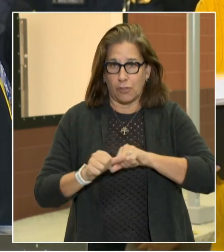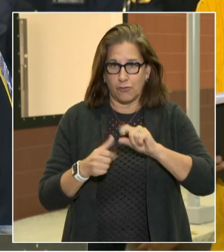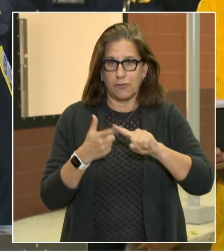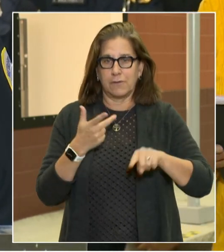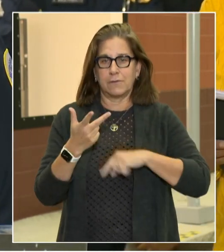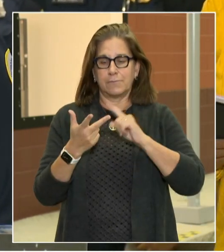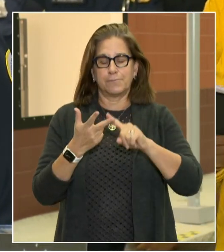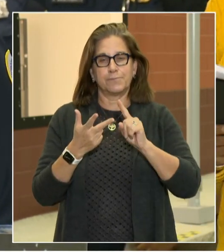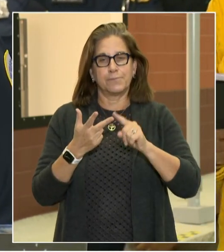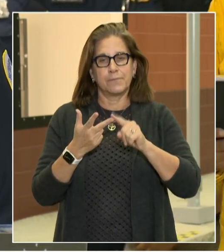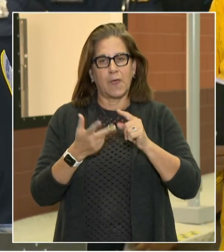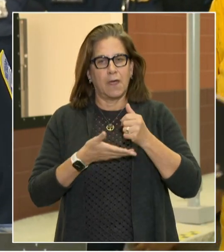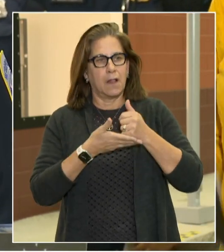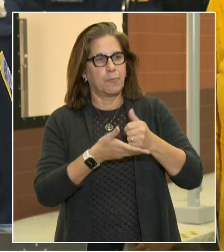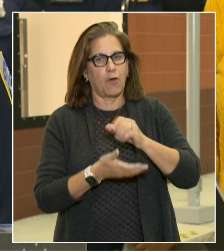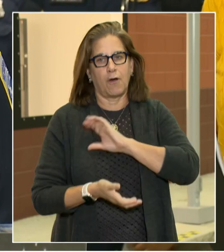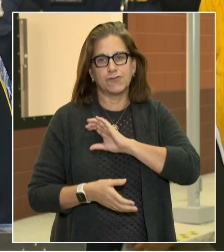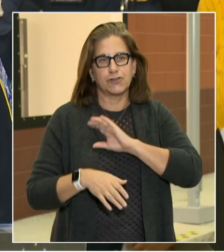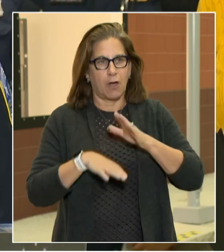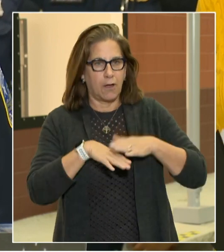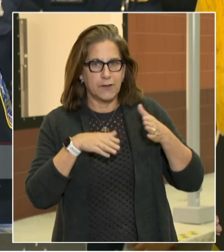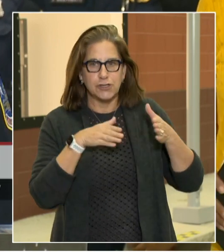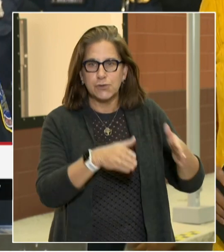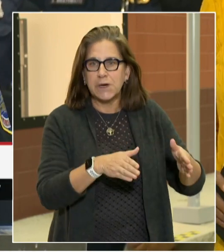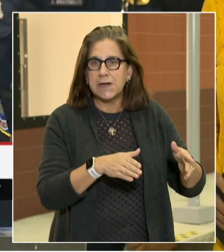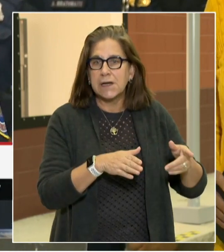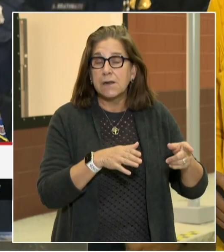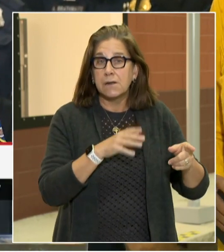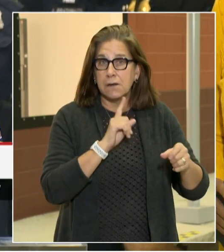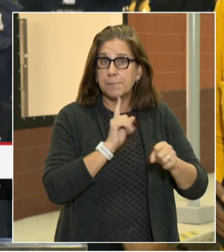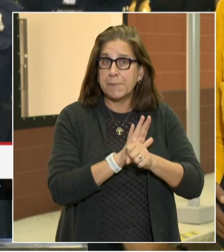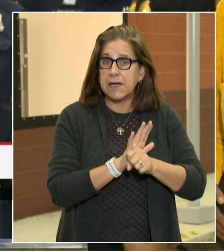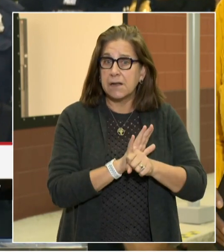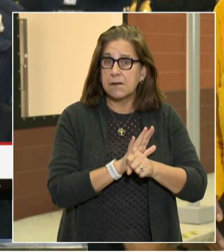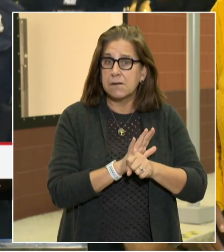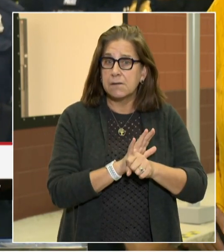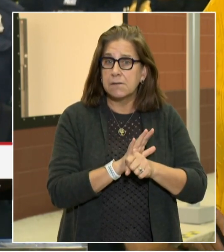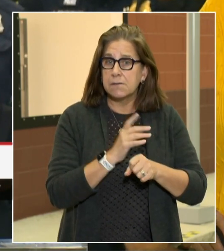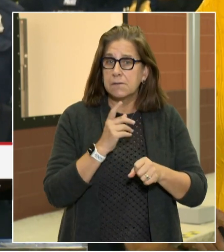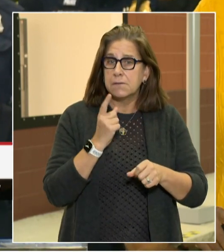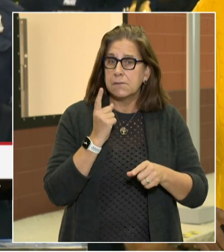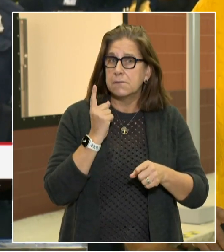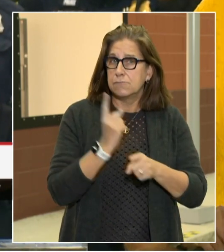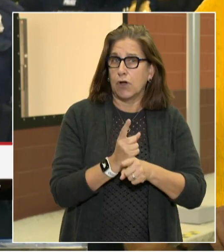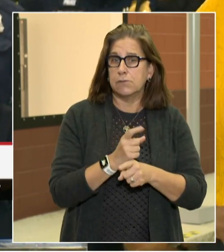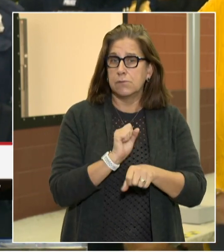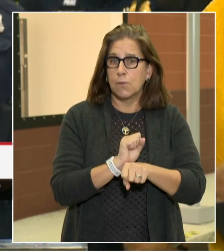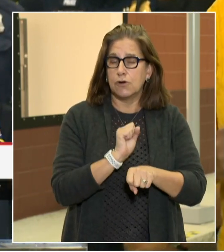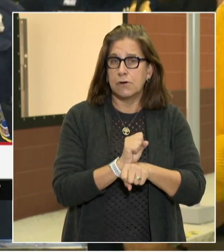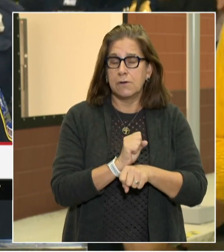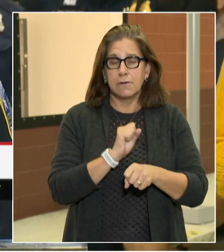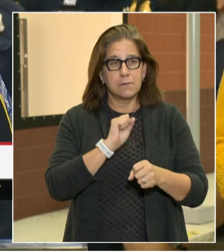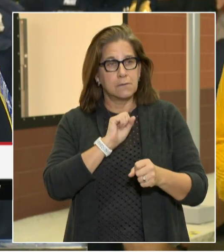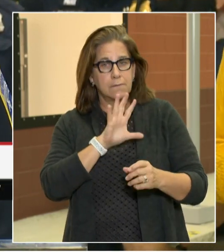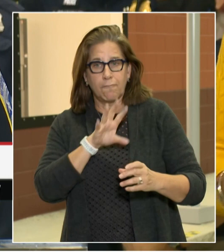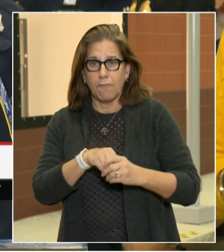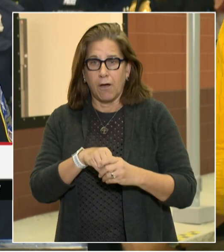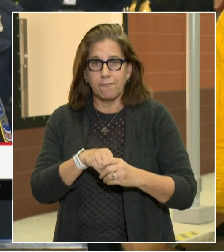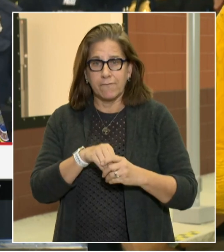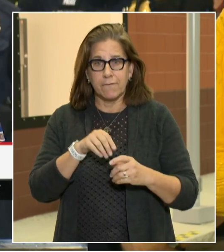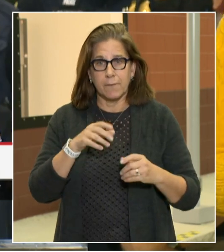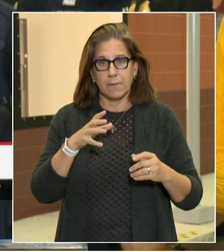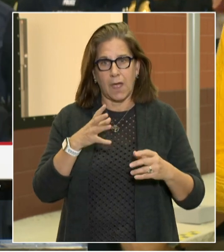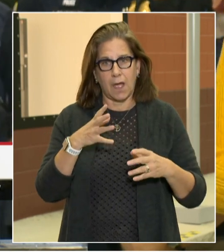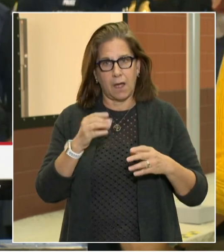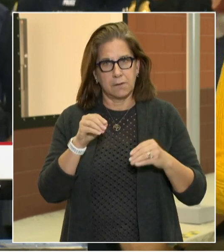committed to being willing to step in when and if needed. The health and wellness pillar is so important